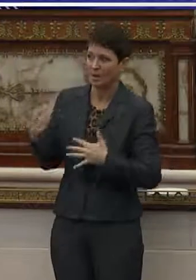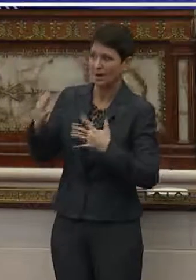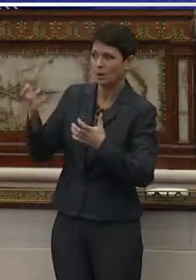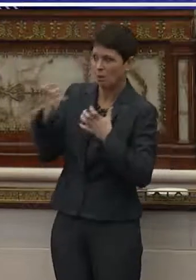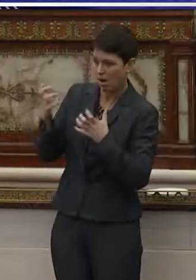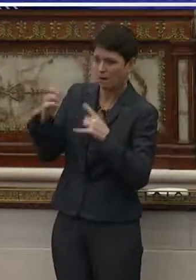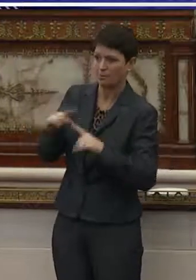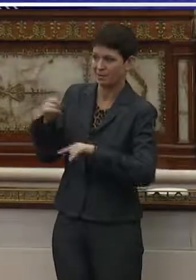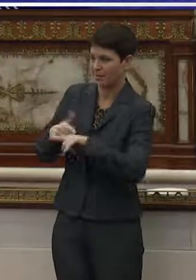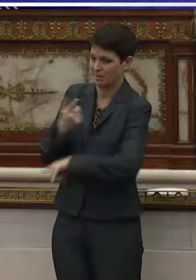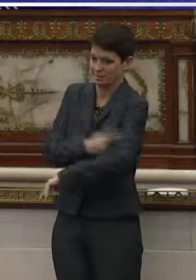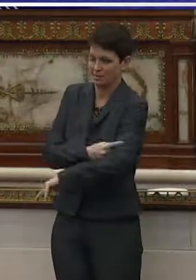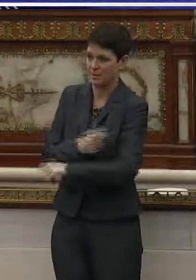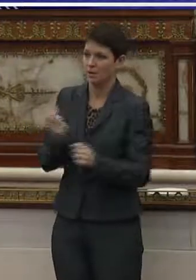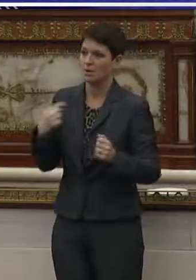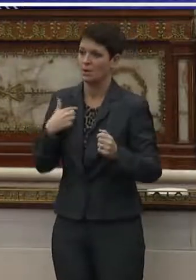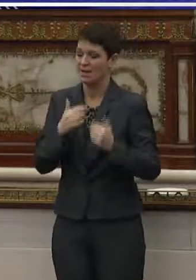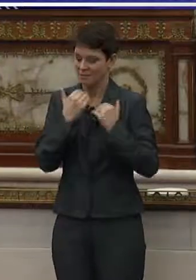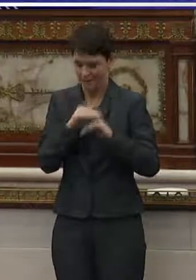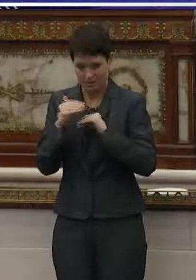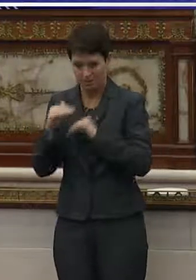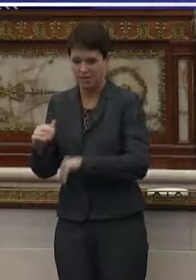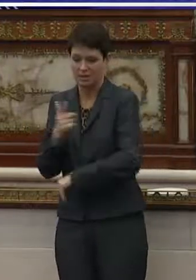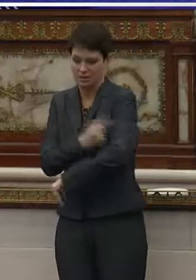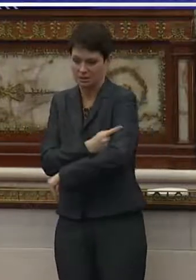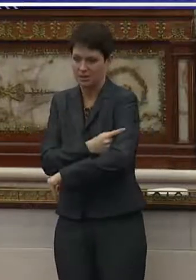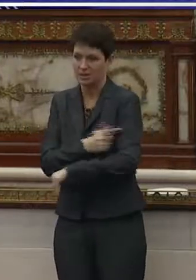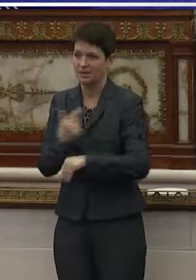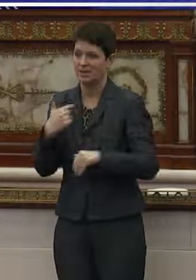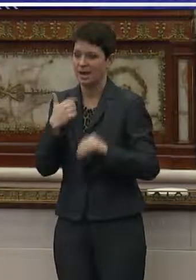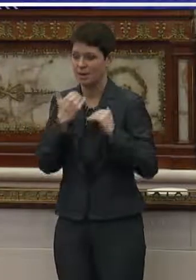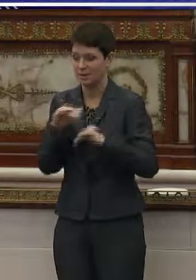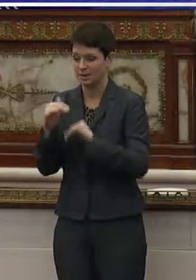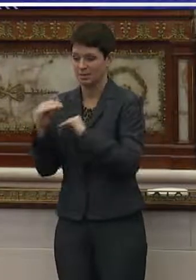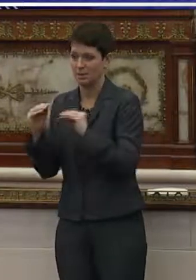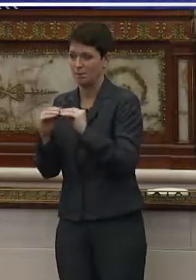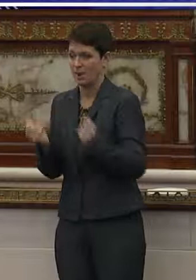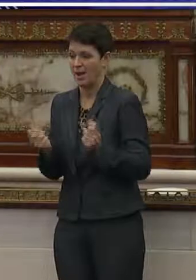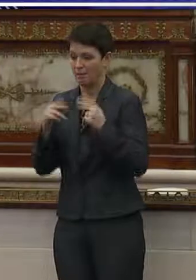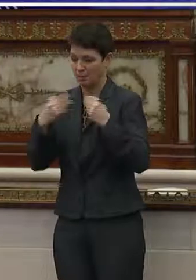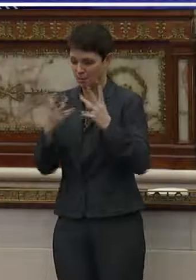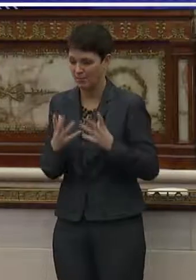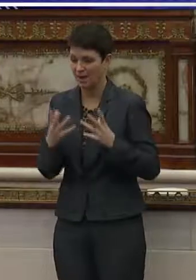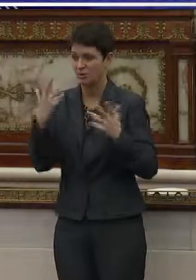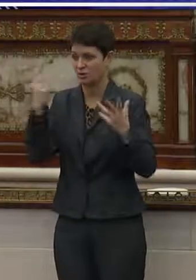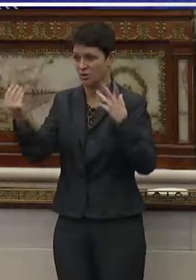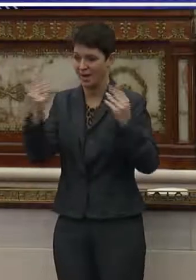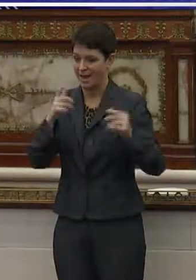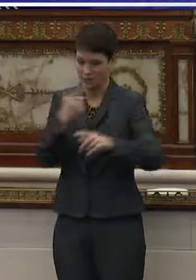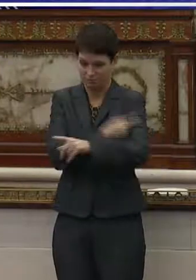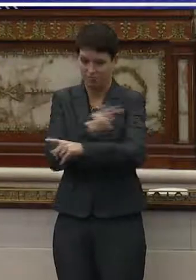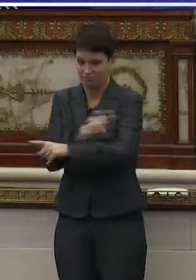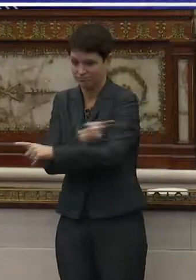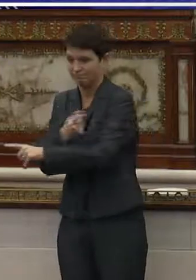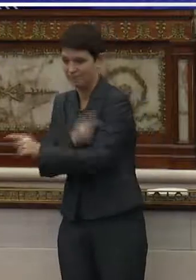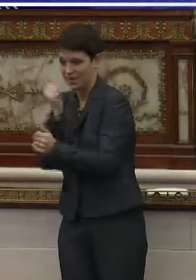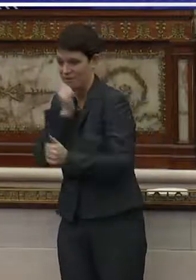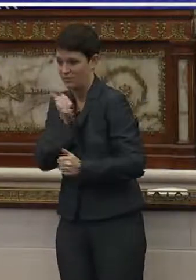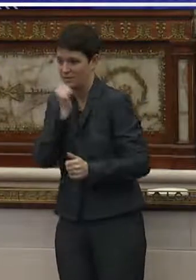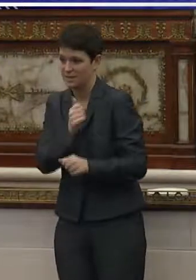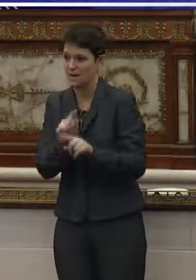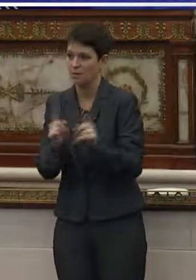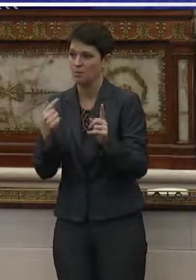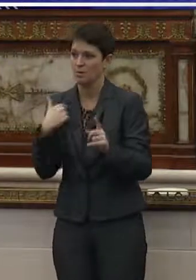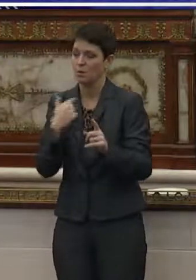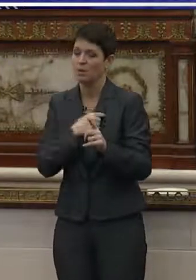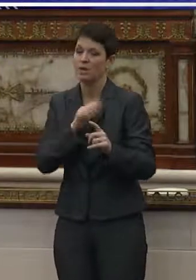right now. We haven't limited by doses. Now we're limited more by just how many providers we can have out there administering those doses per day. We are going